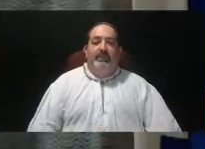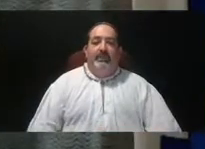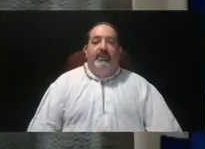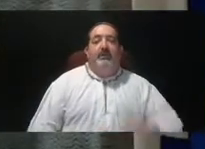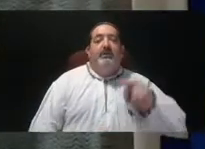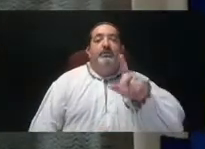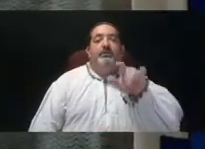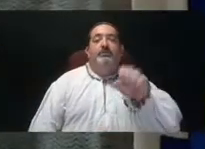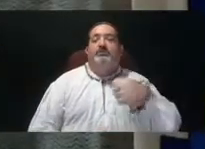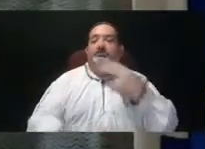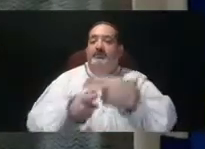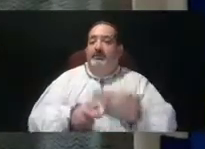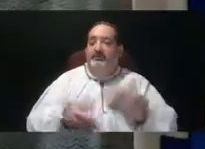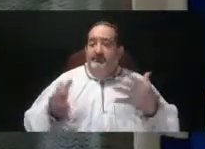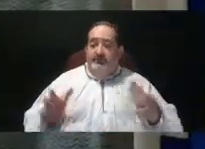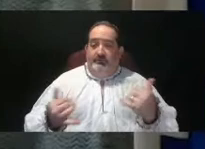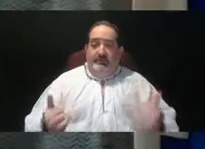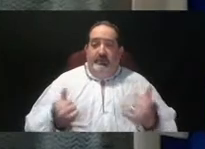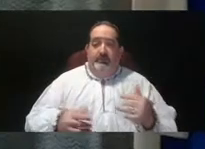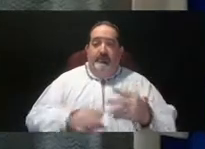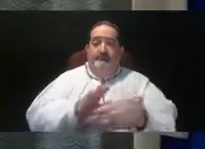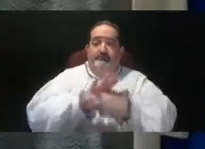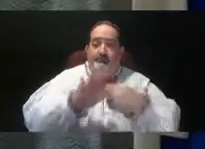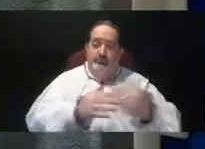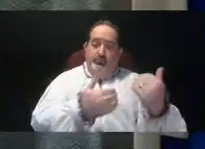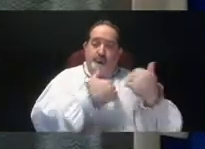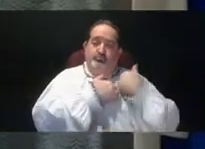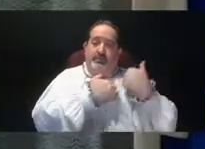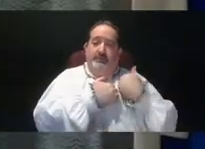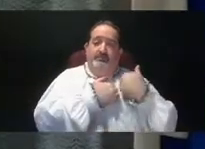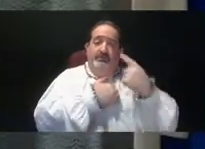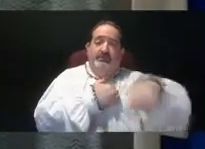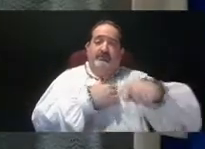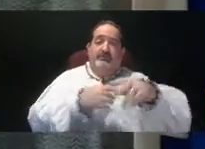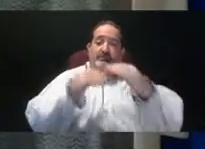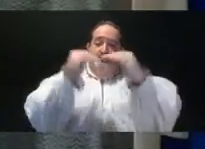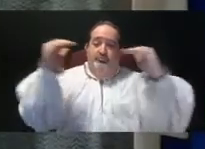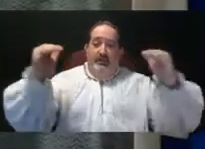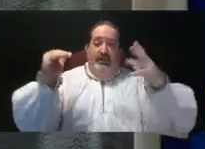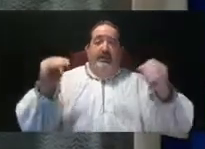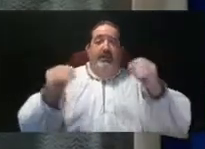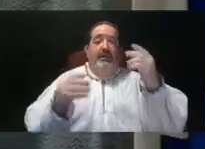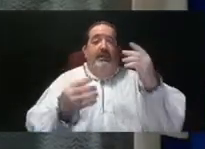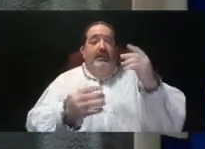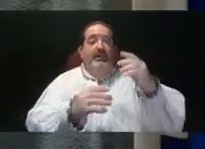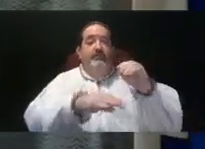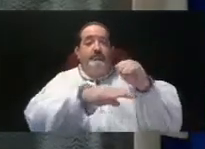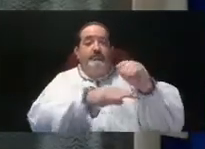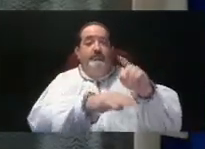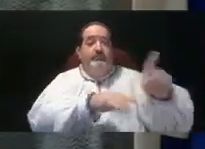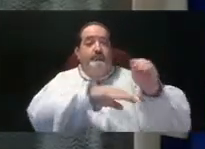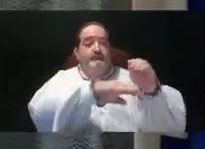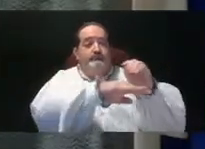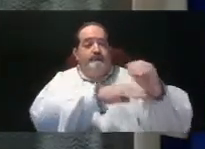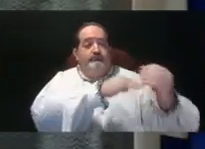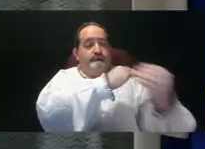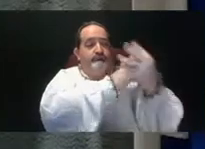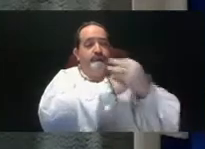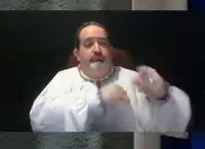Nobles hereby named, we at this time charge you with the responsibilities of this rank and to consult with our heralds to determine suitable and